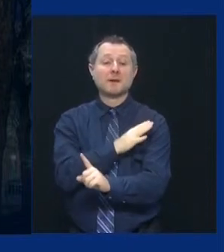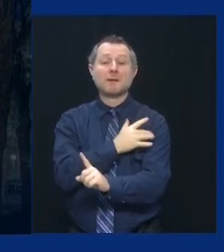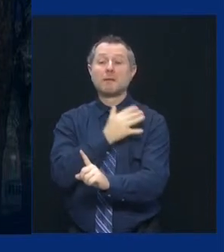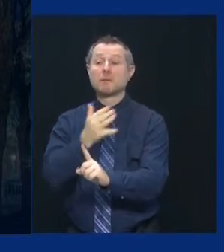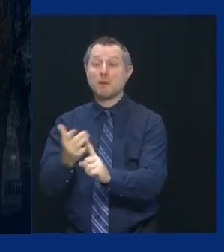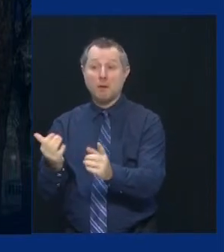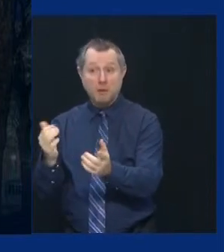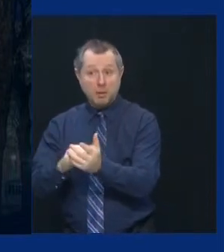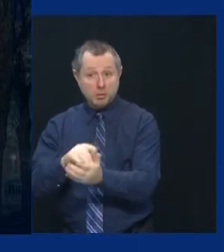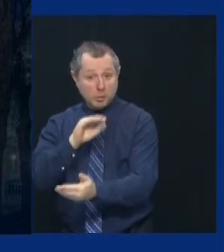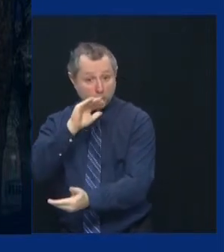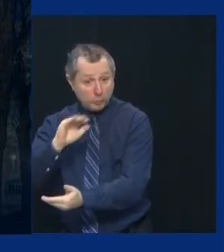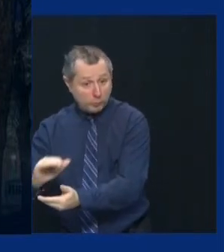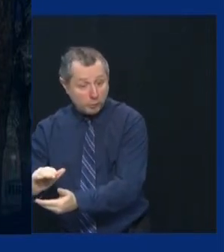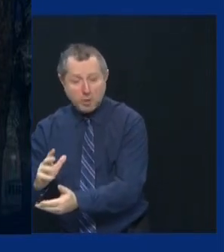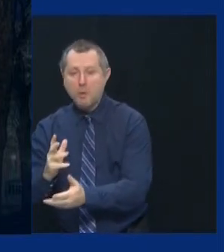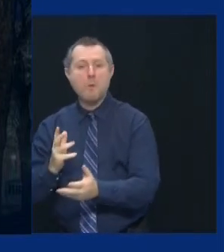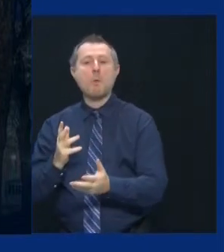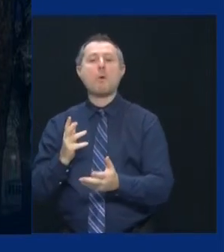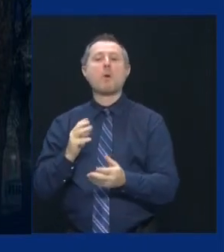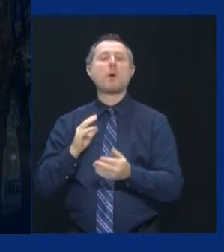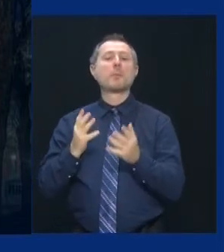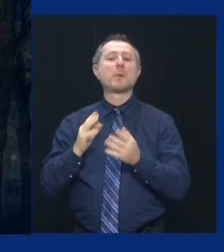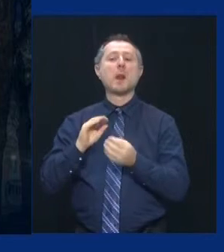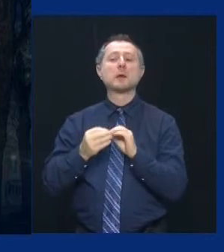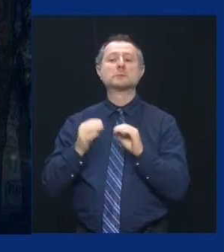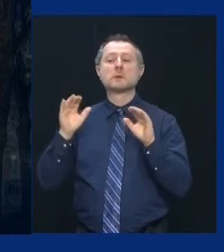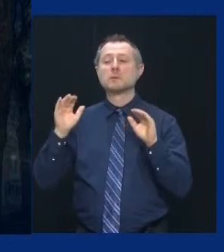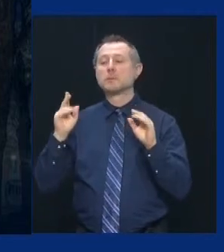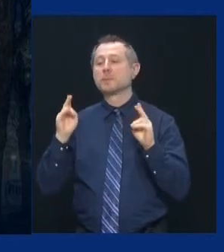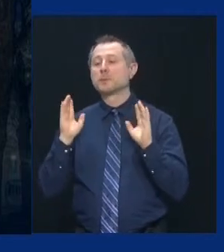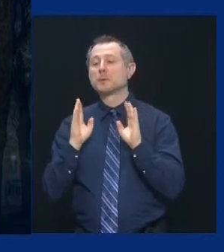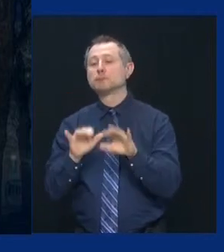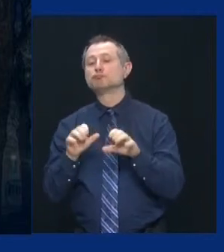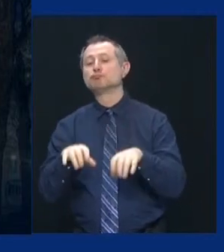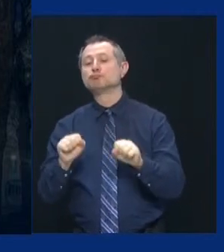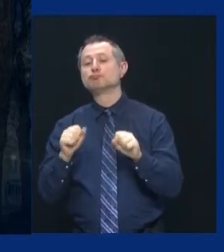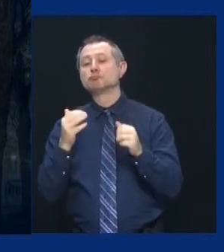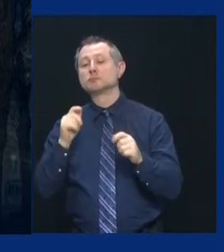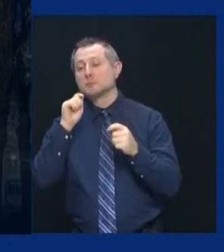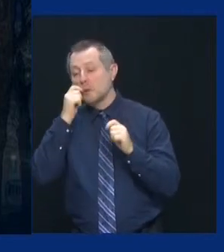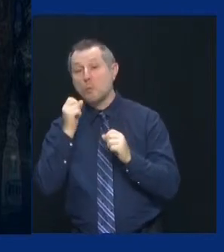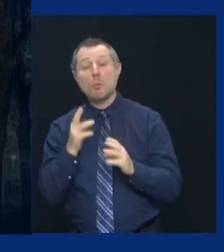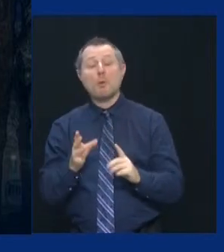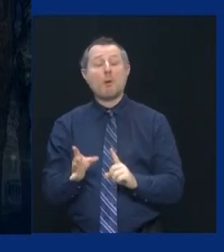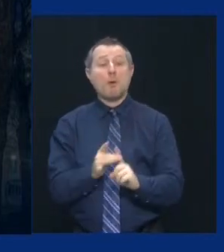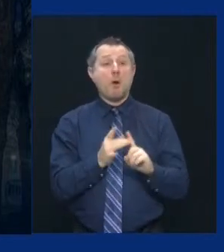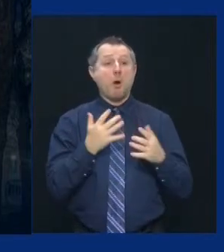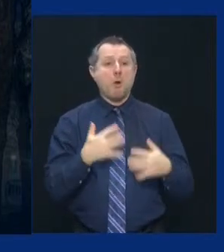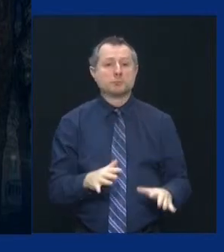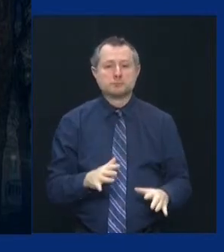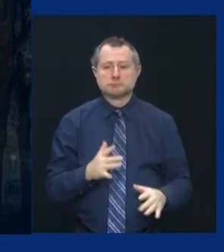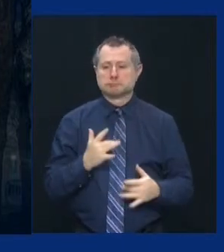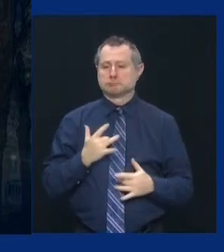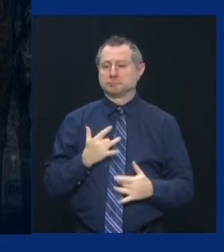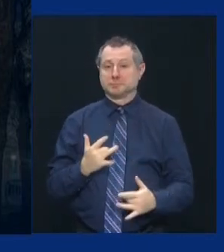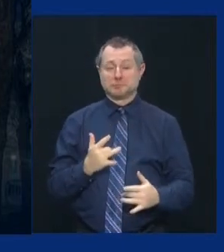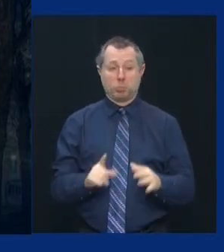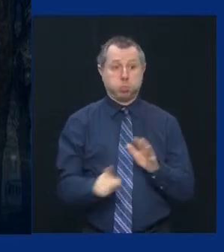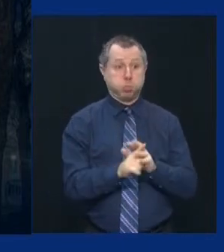post-Christmas, less people getting tested, and they have a higher positivity because the people who are getting tested are symptomatic,